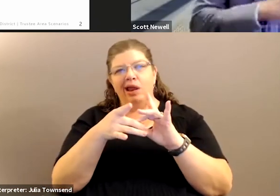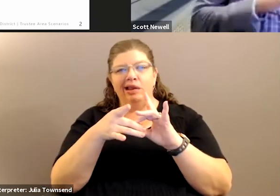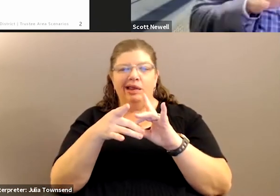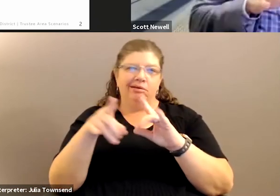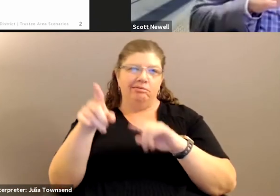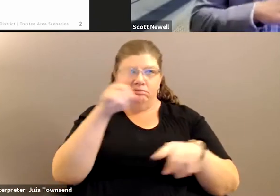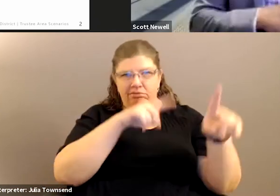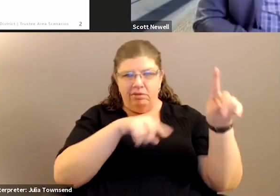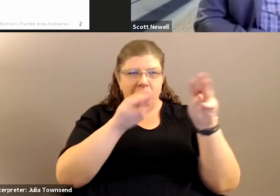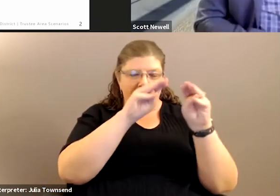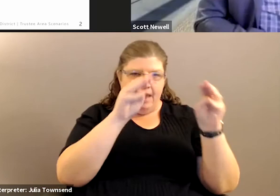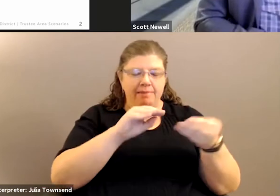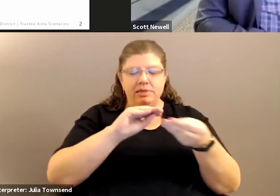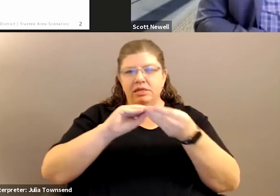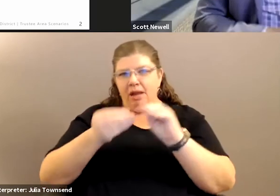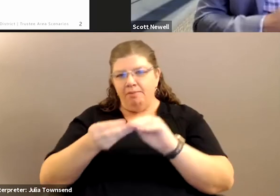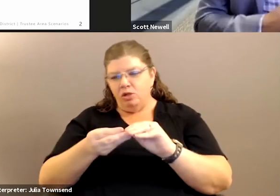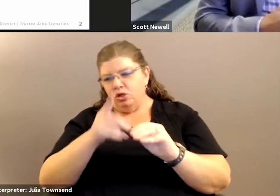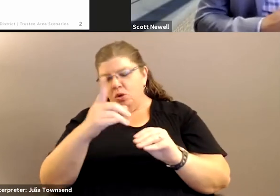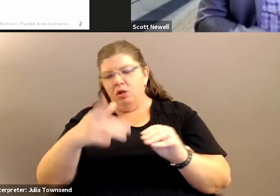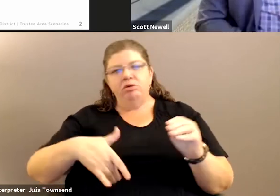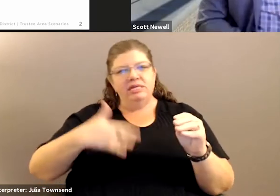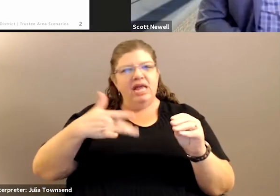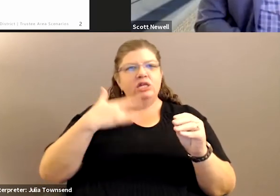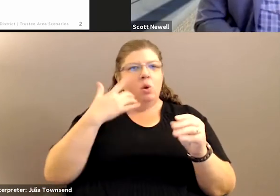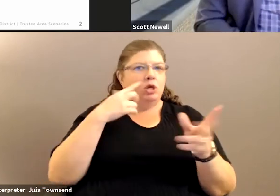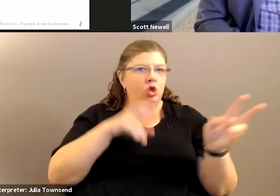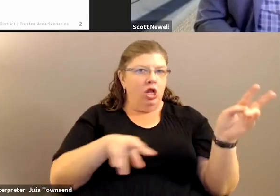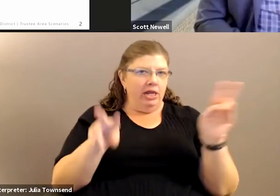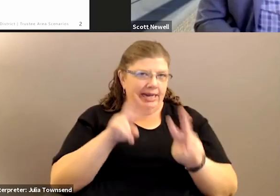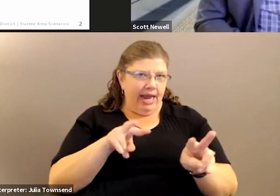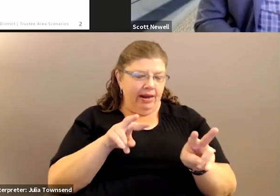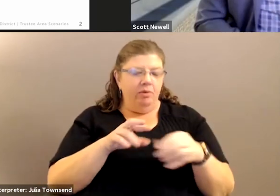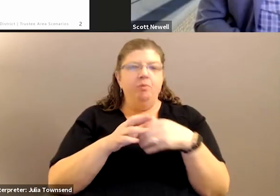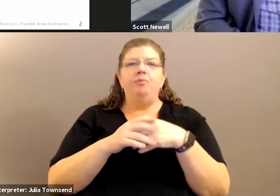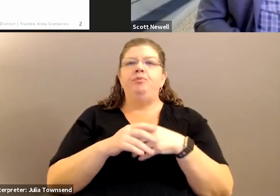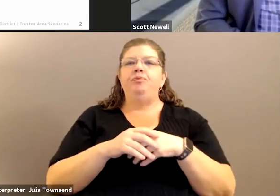themselves and the numbers so that you get a good sense of what you're looking at